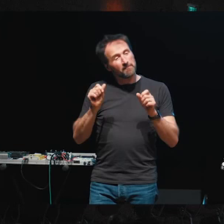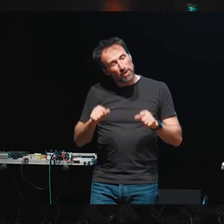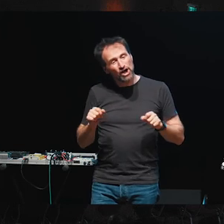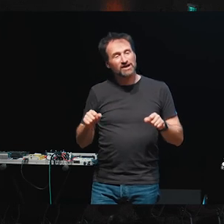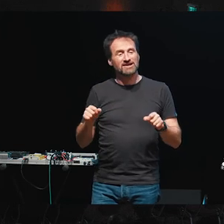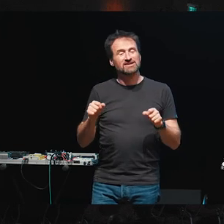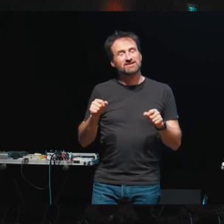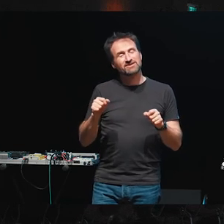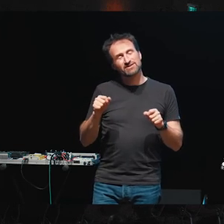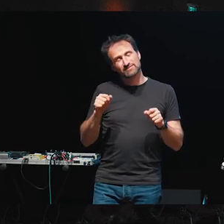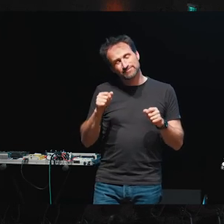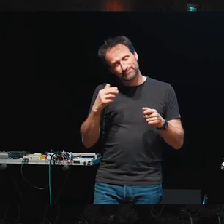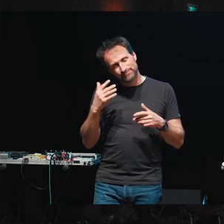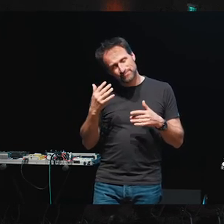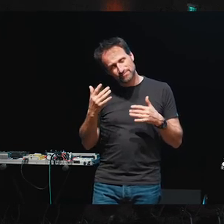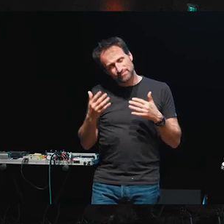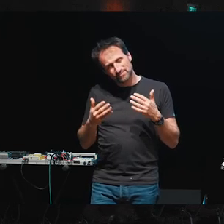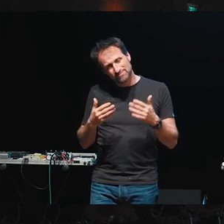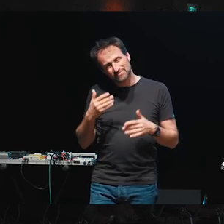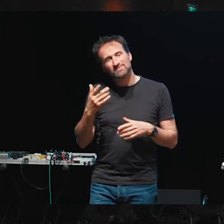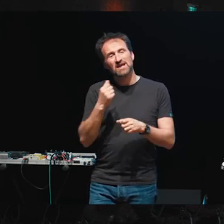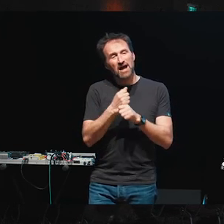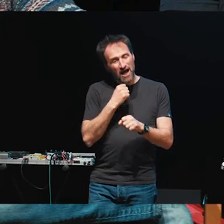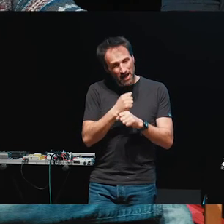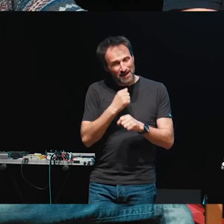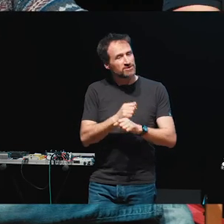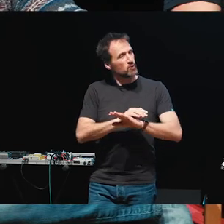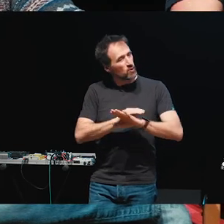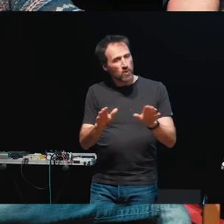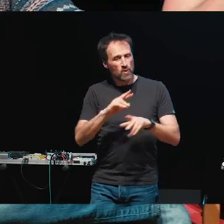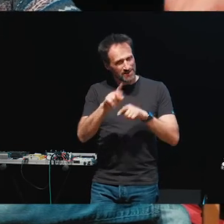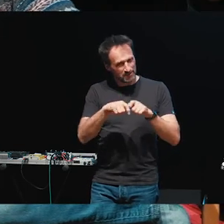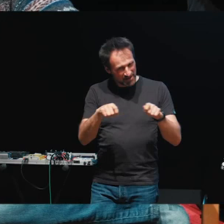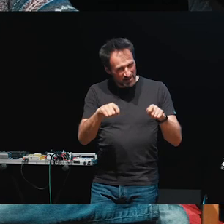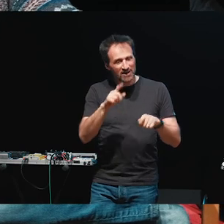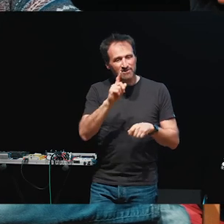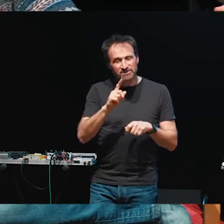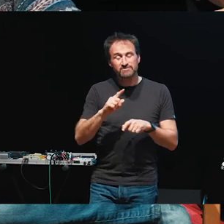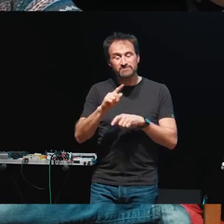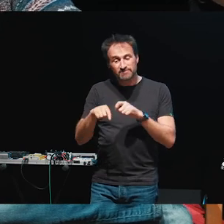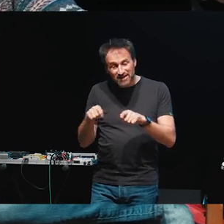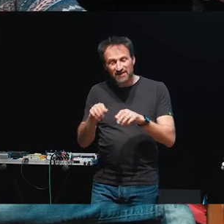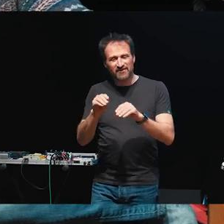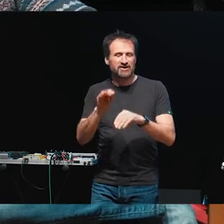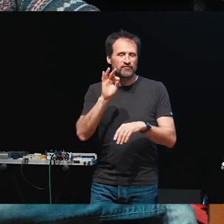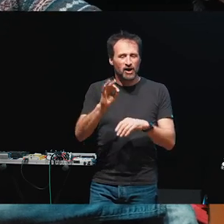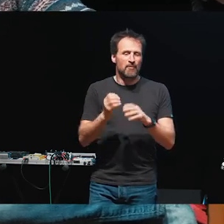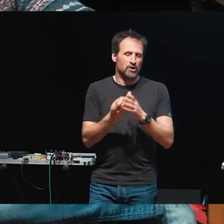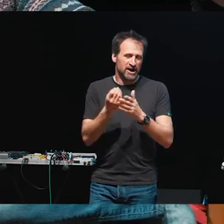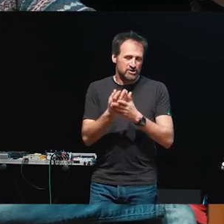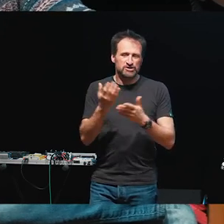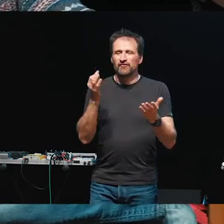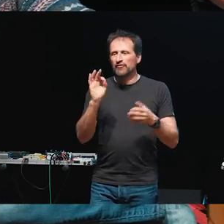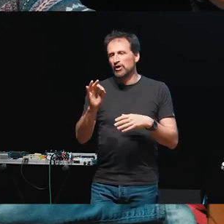to, that you can use work without a bundler, but only use a bundler maybe for production, for optimization, or